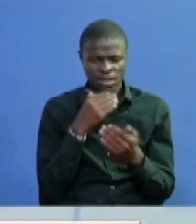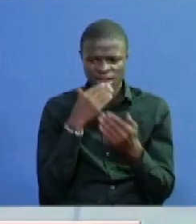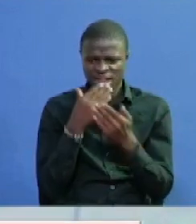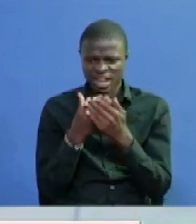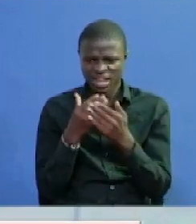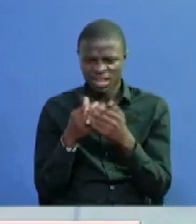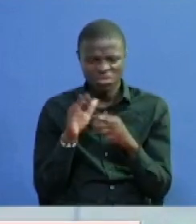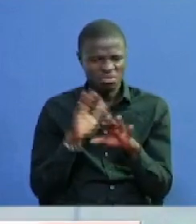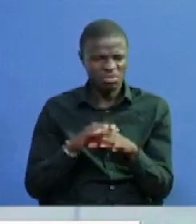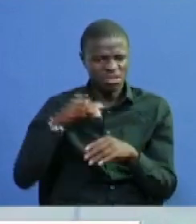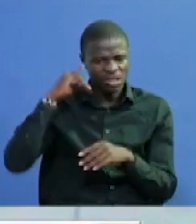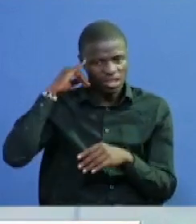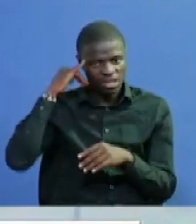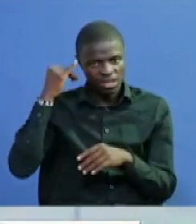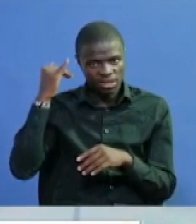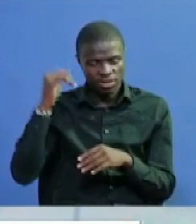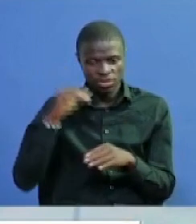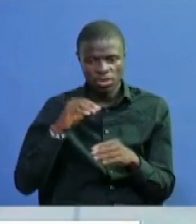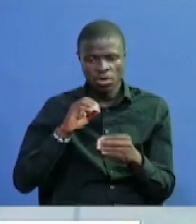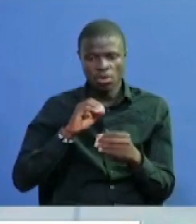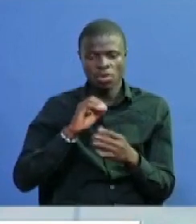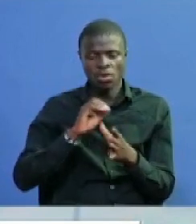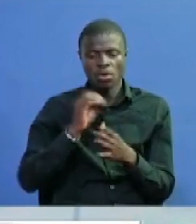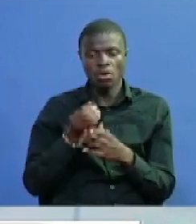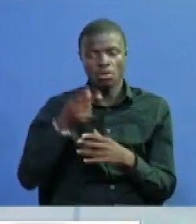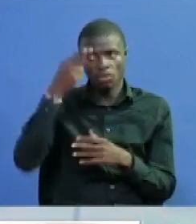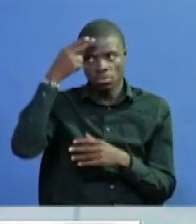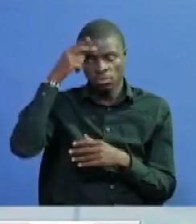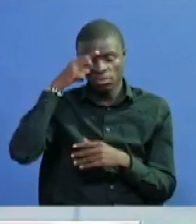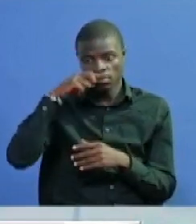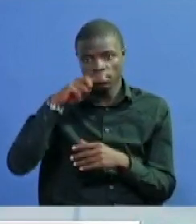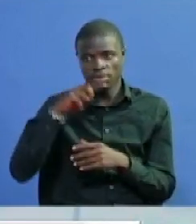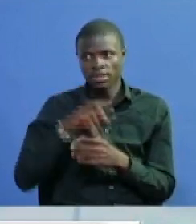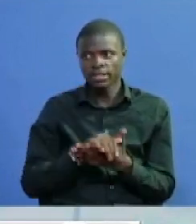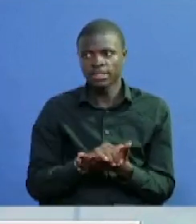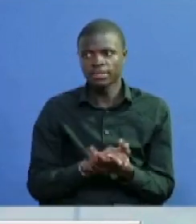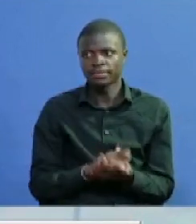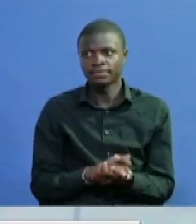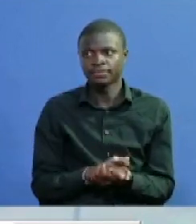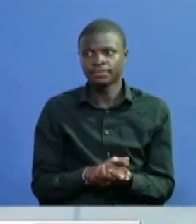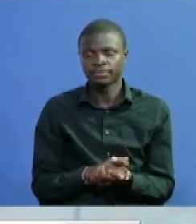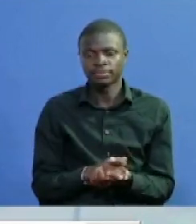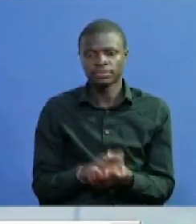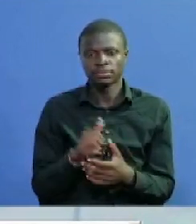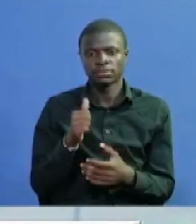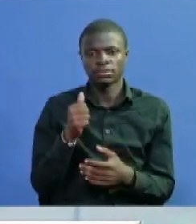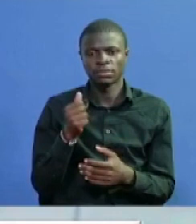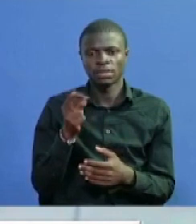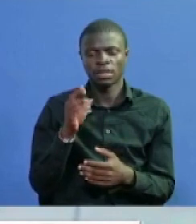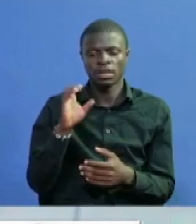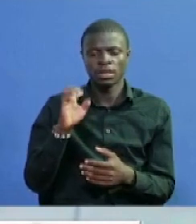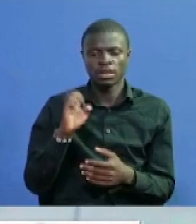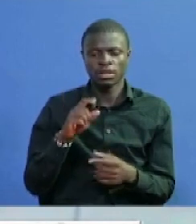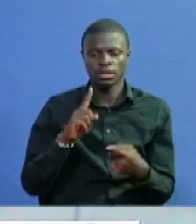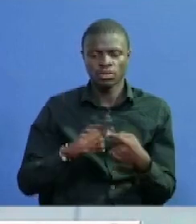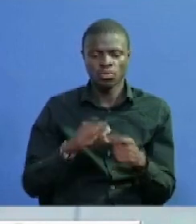agree on certain issues or policies, agree to cooperate with a view